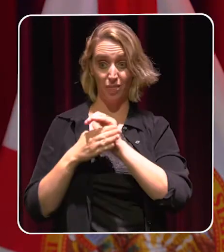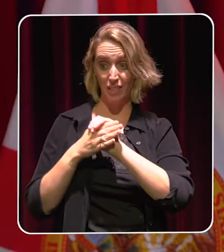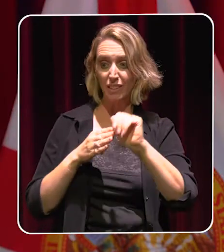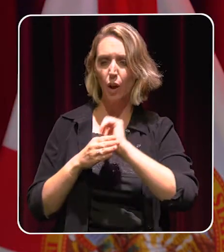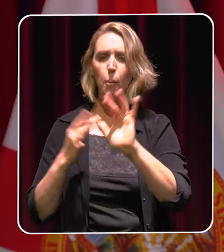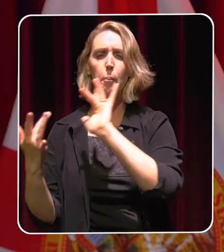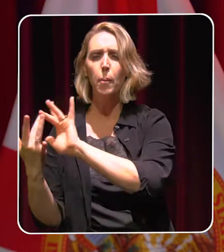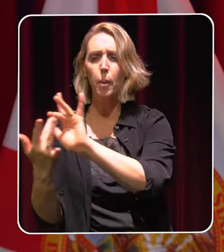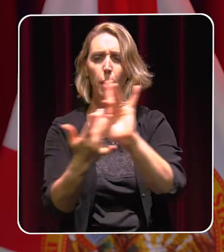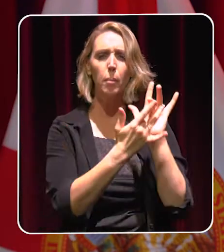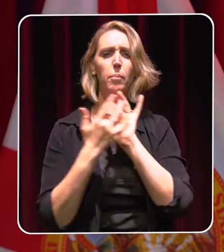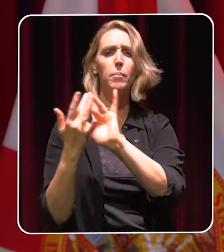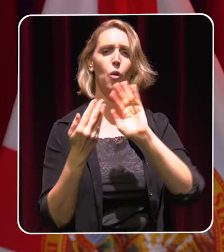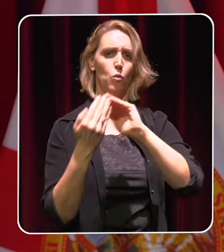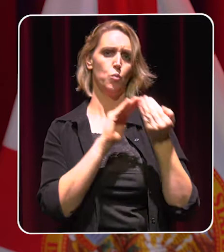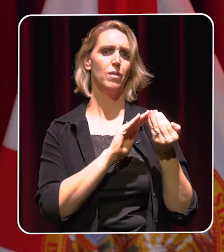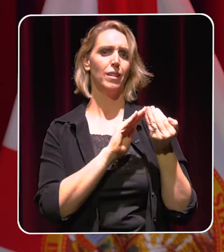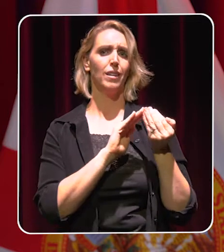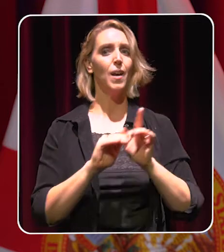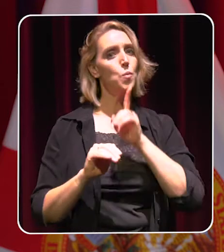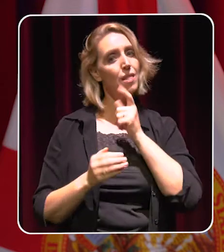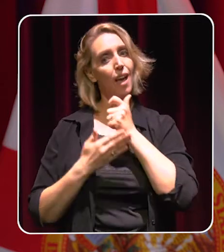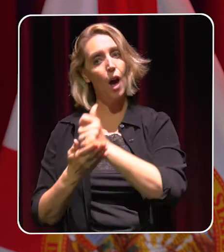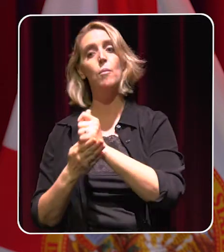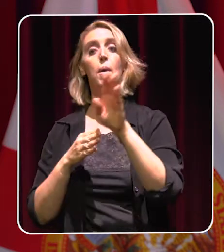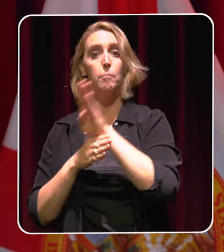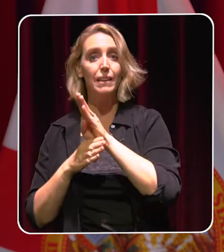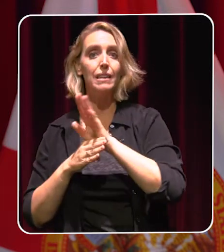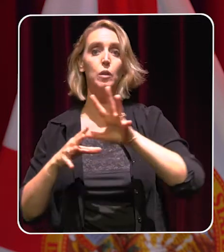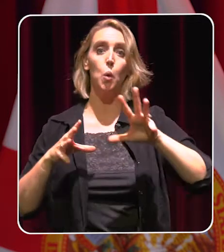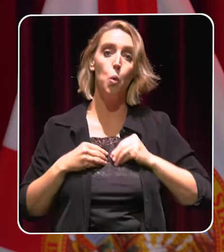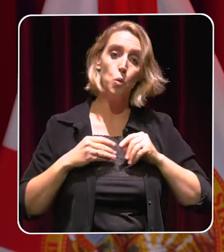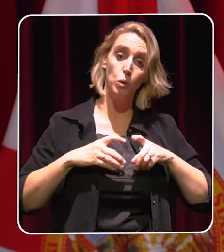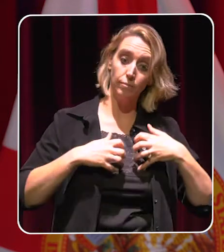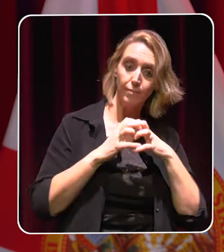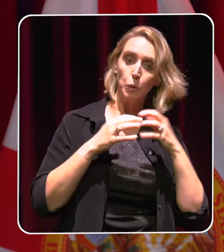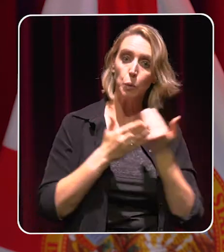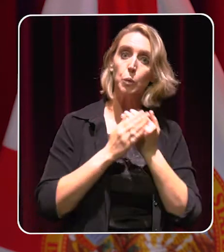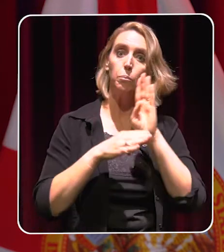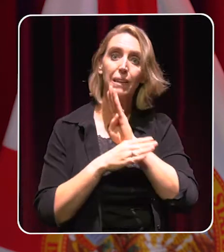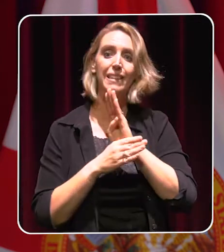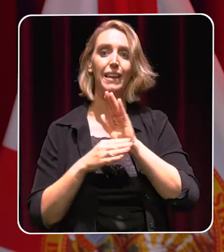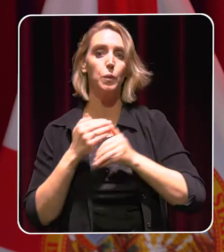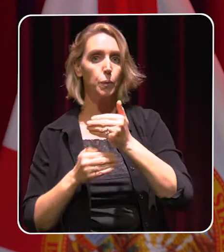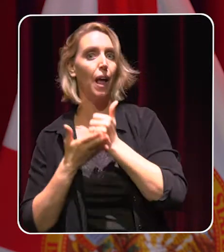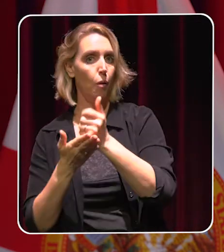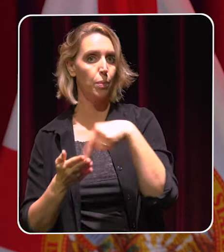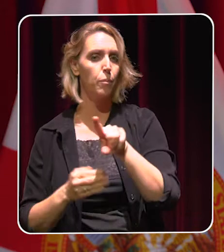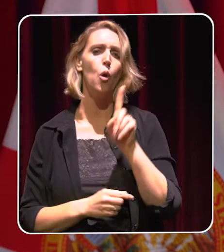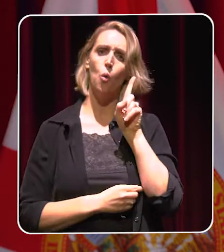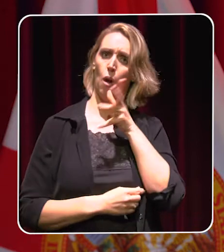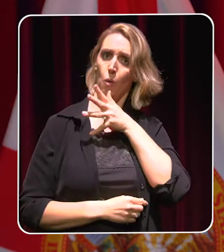These dollars reached every corner of our community and helped to keep business owners and entrepreneurs afloat. We